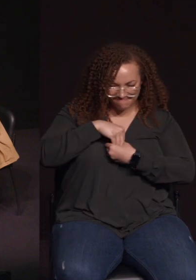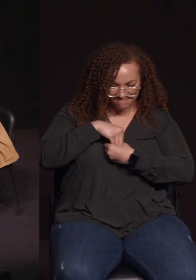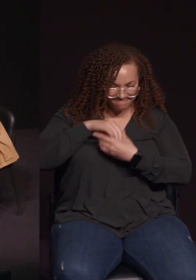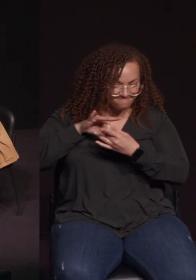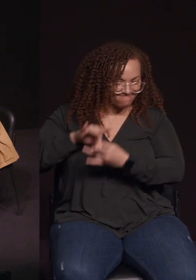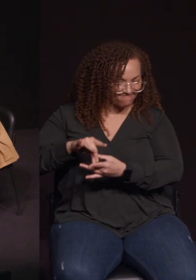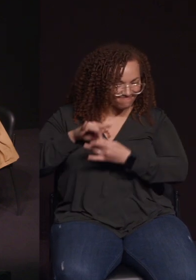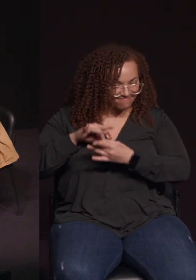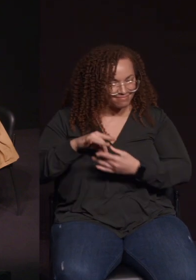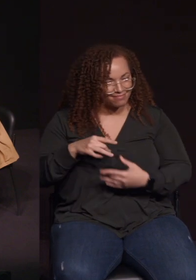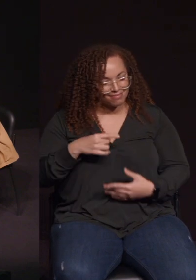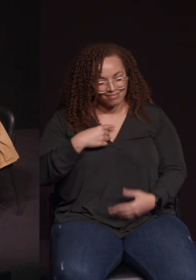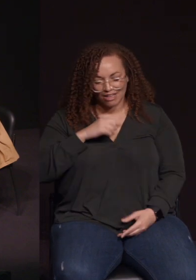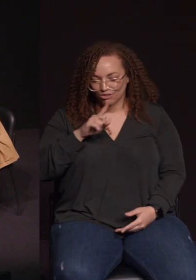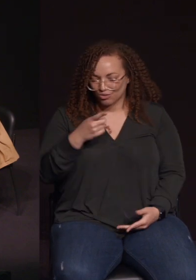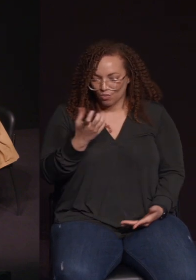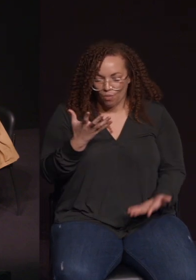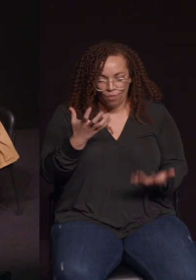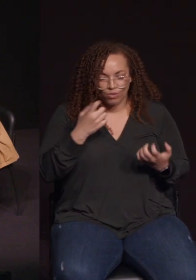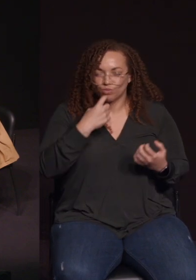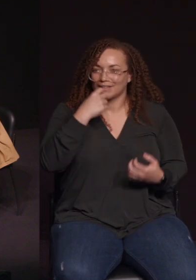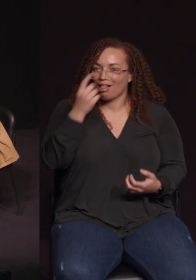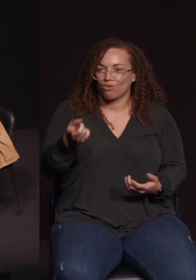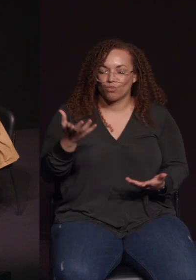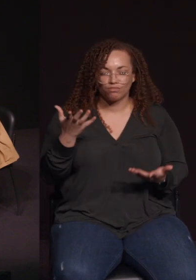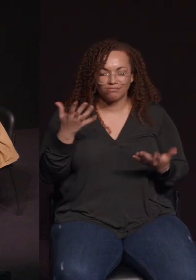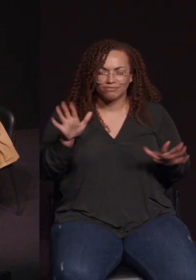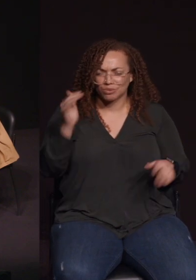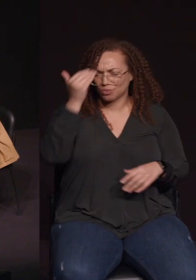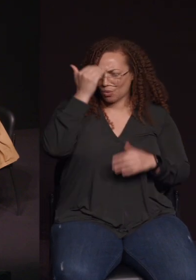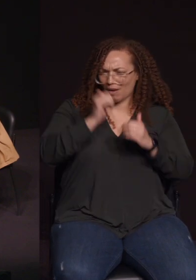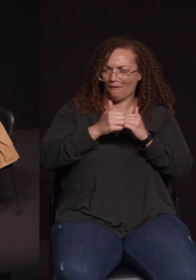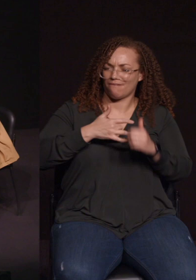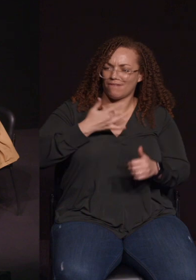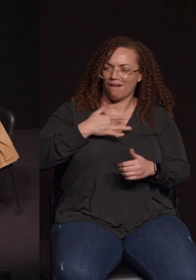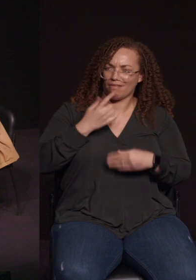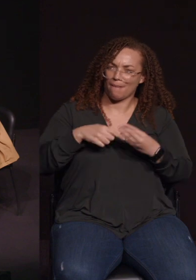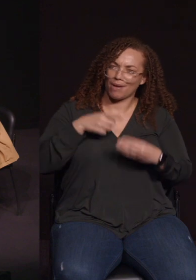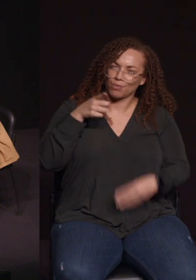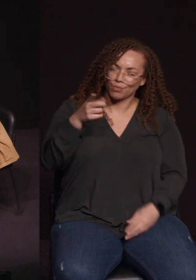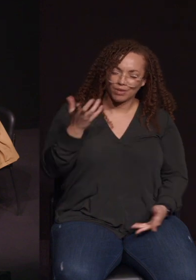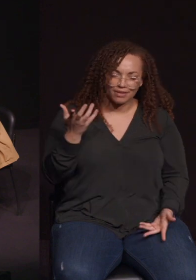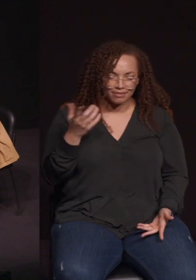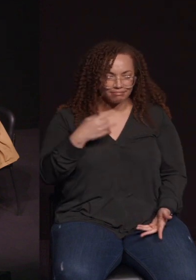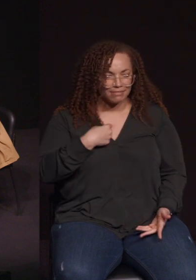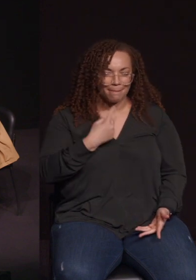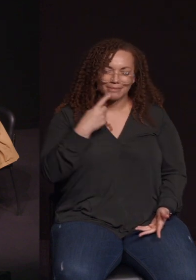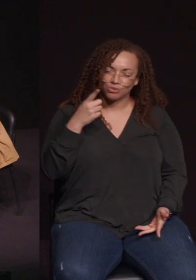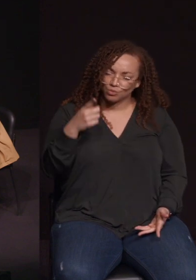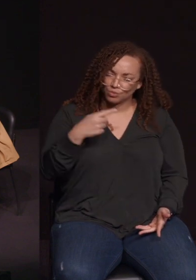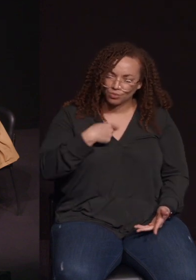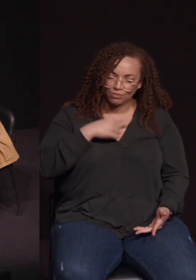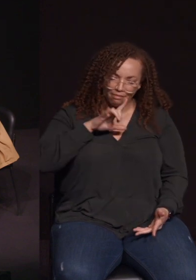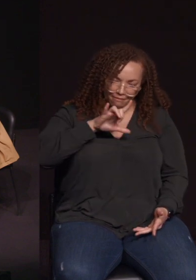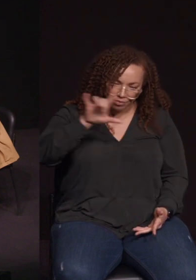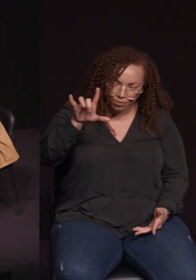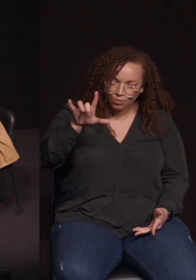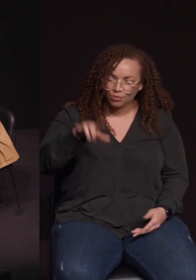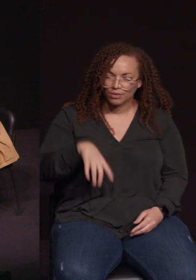I just want to tell you, man, you know how I feel about you. You know, I miss you, I love you.